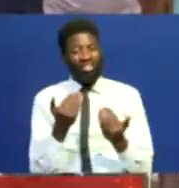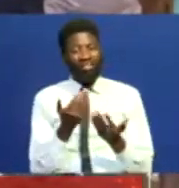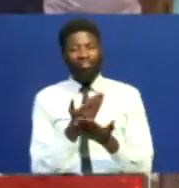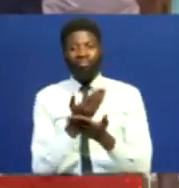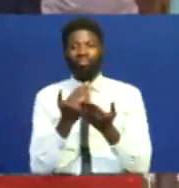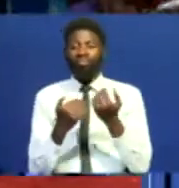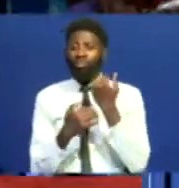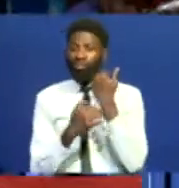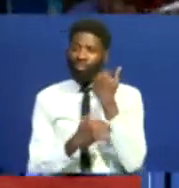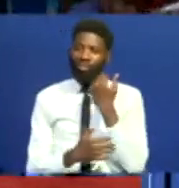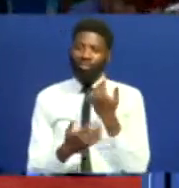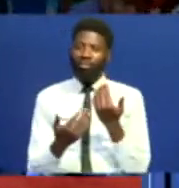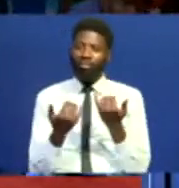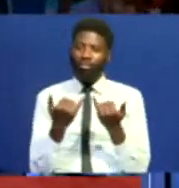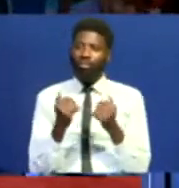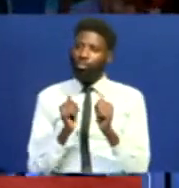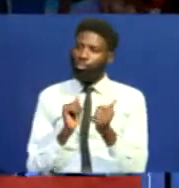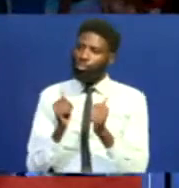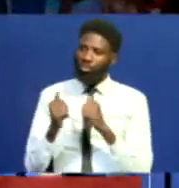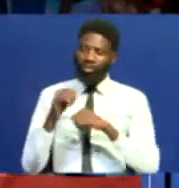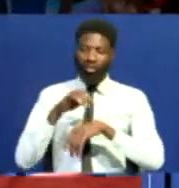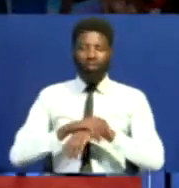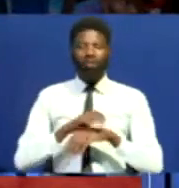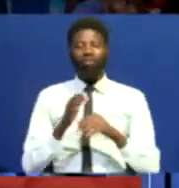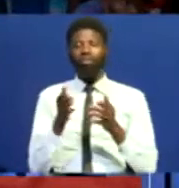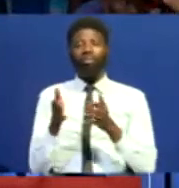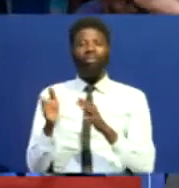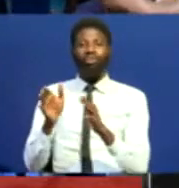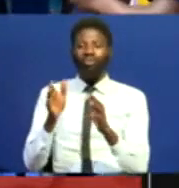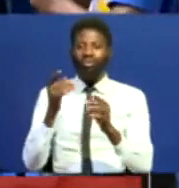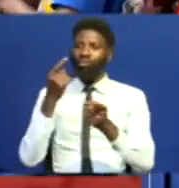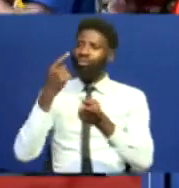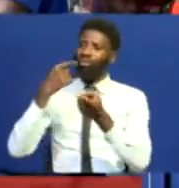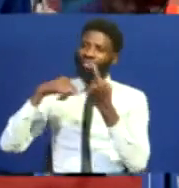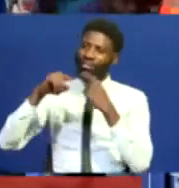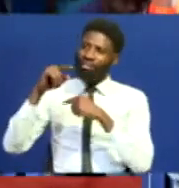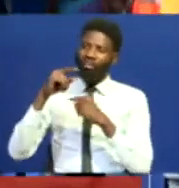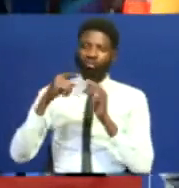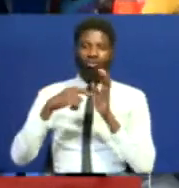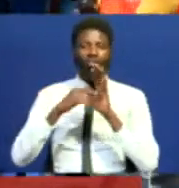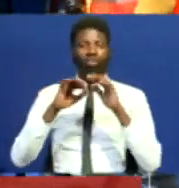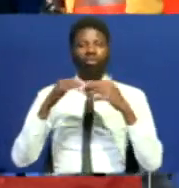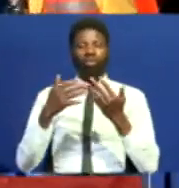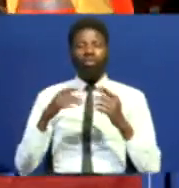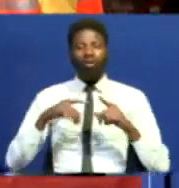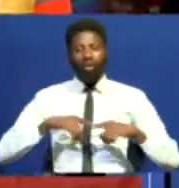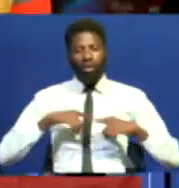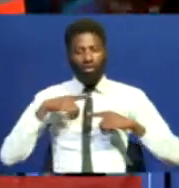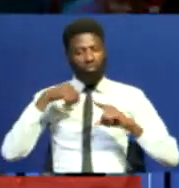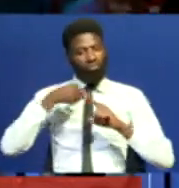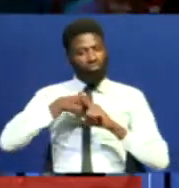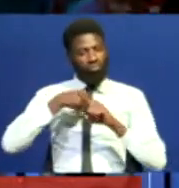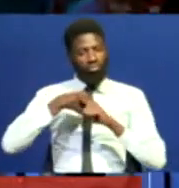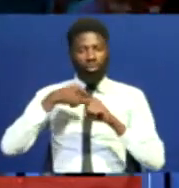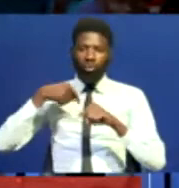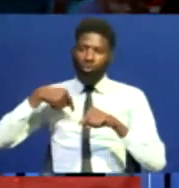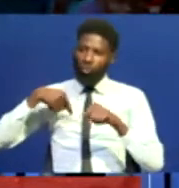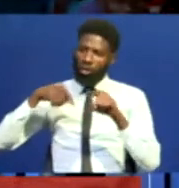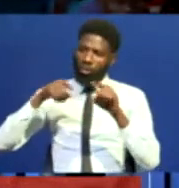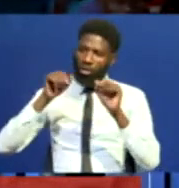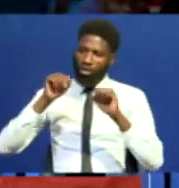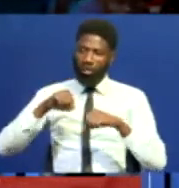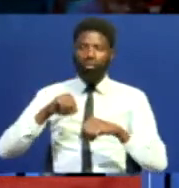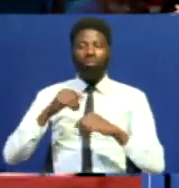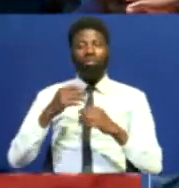get opportunities. They get to win. They get to show how they can go forward in life. They get support for their